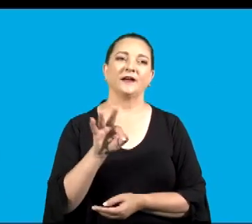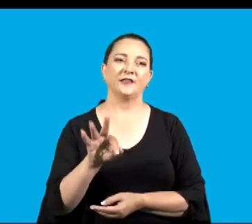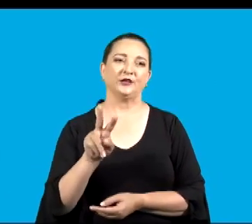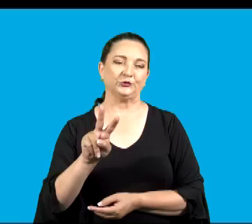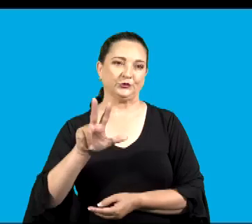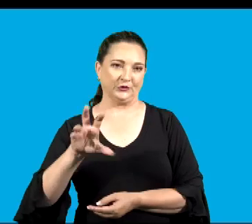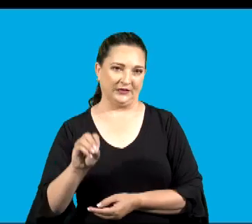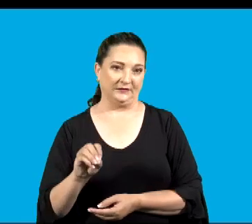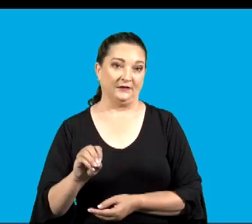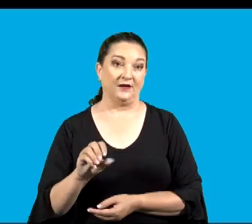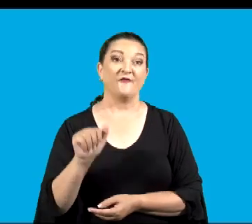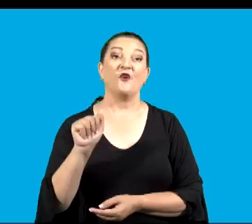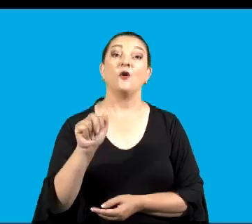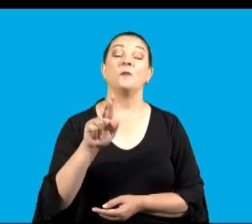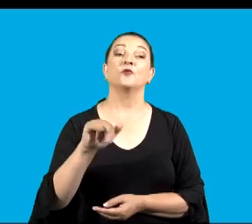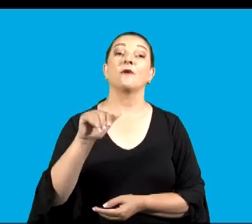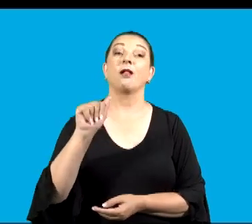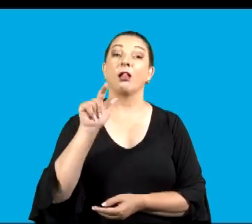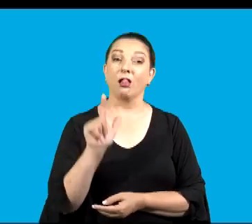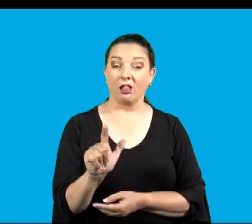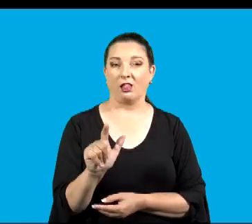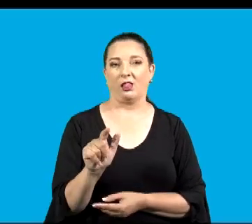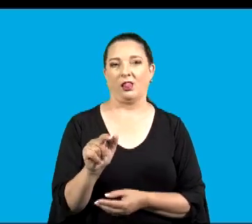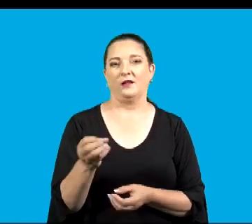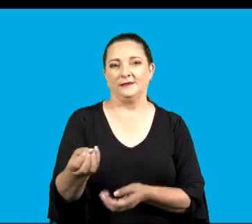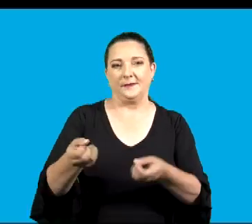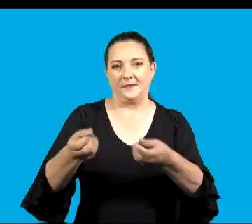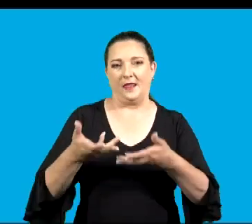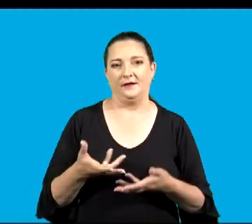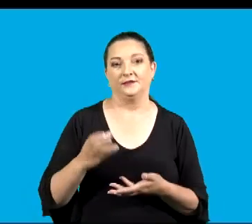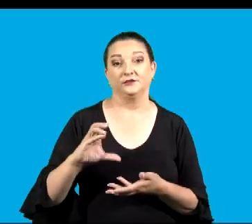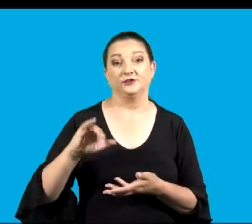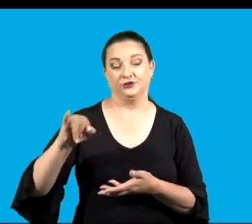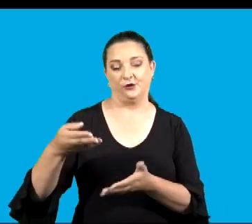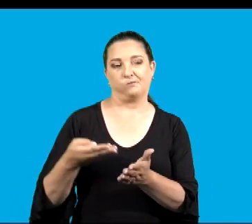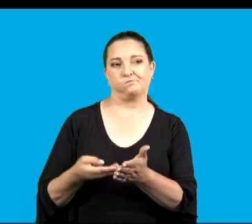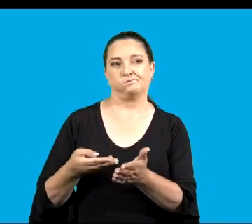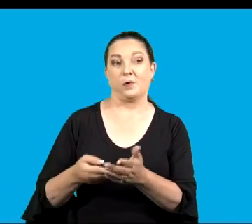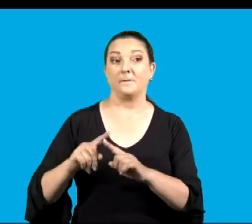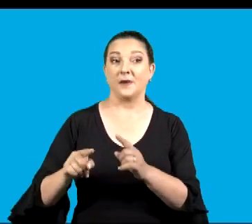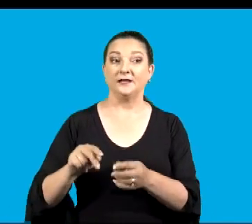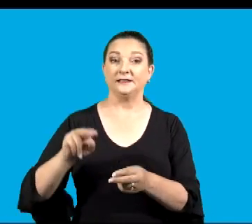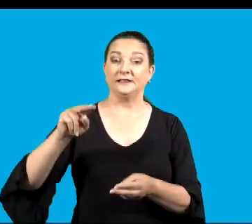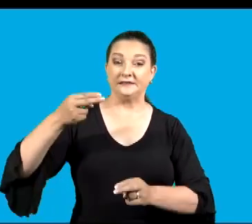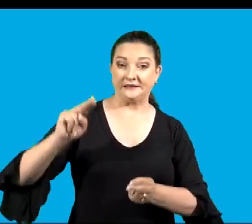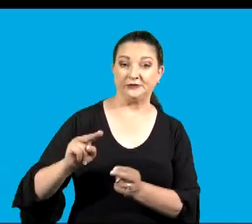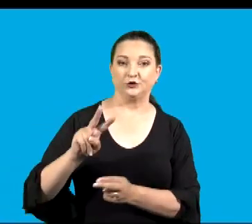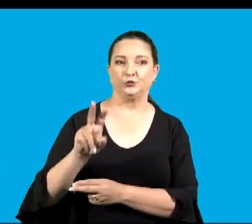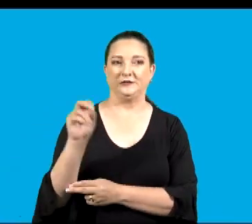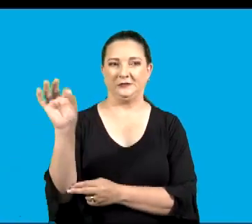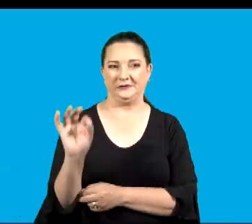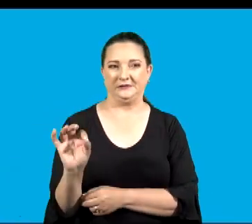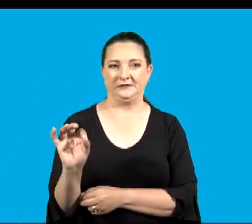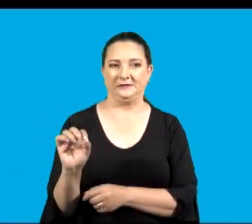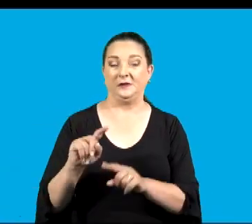area suppliers in the CJ after deducting a trade discount of 20%. However,